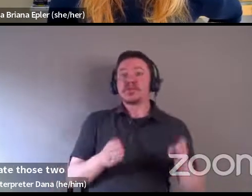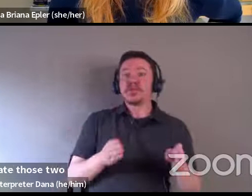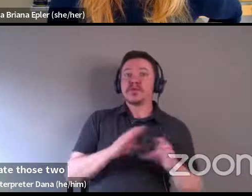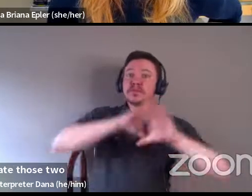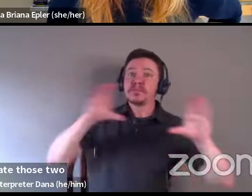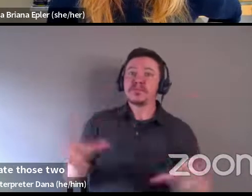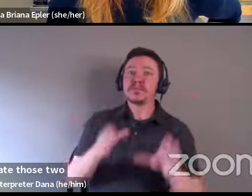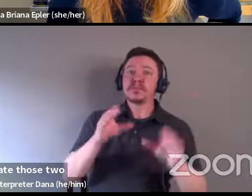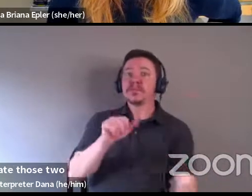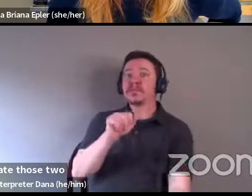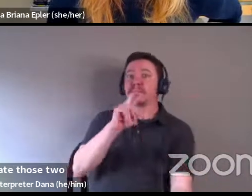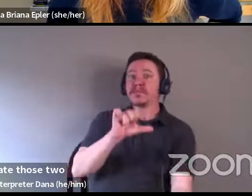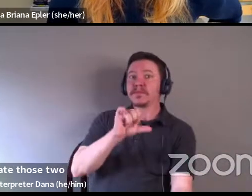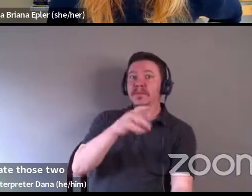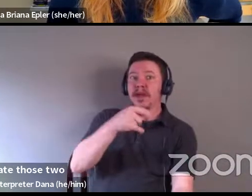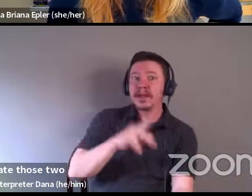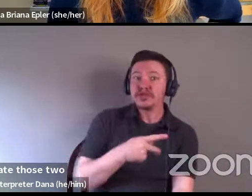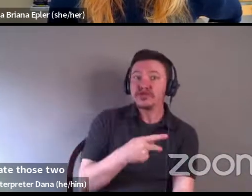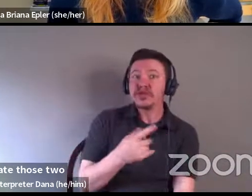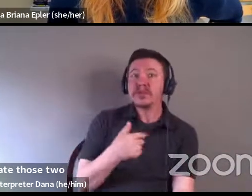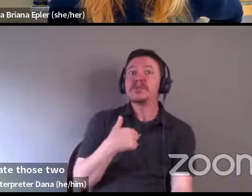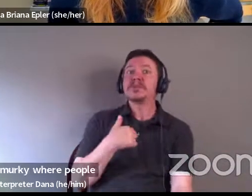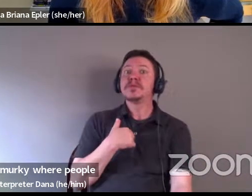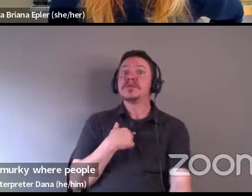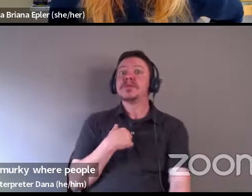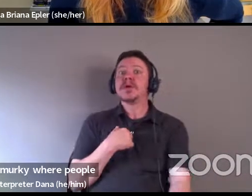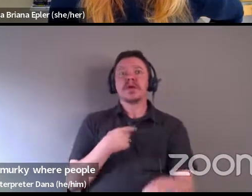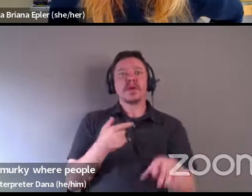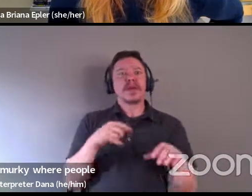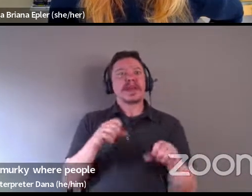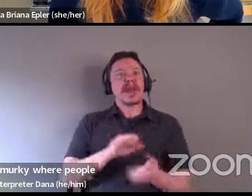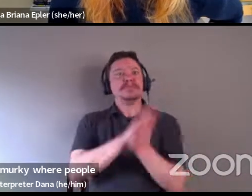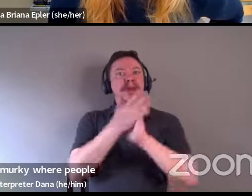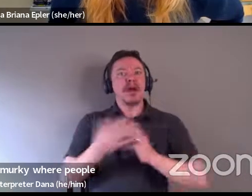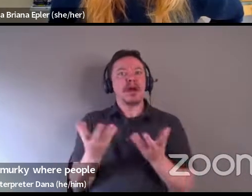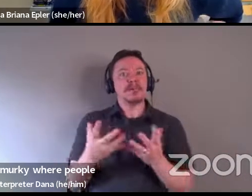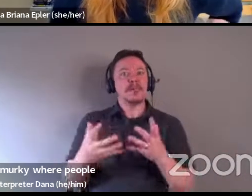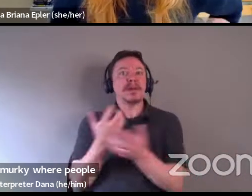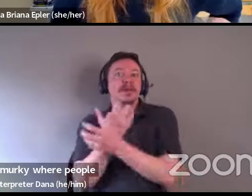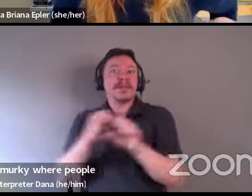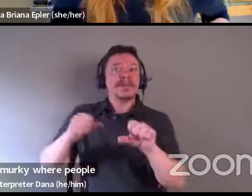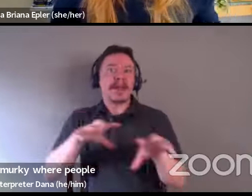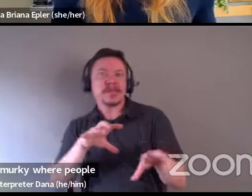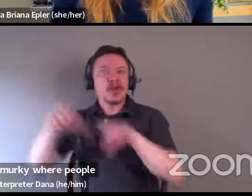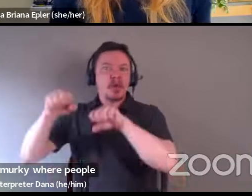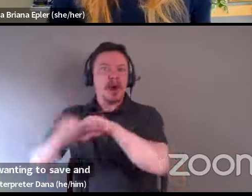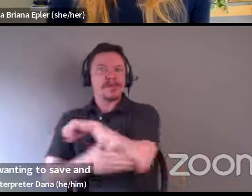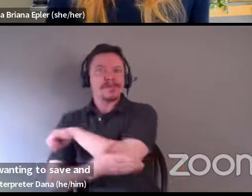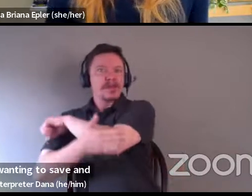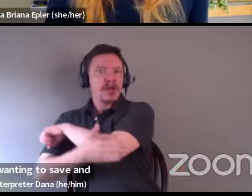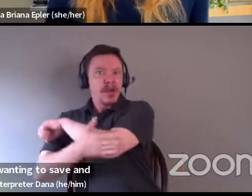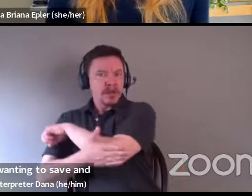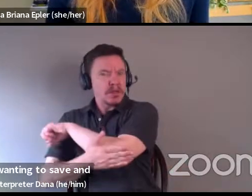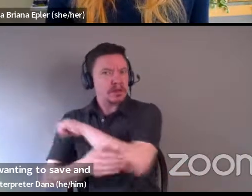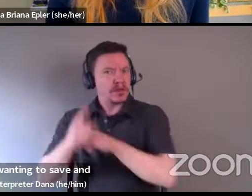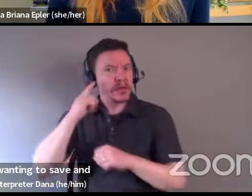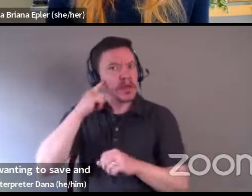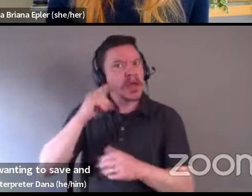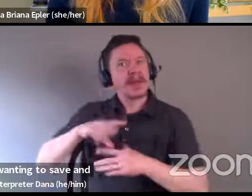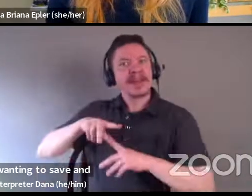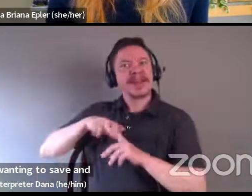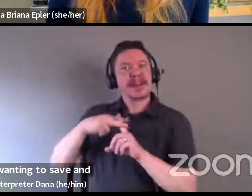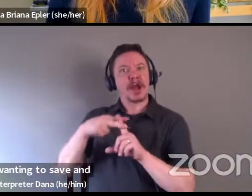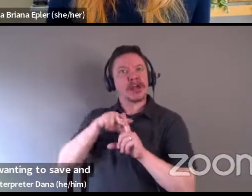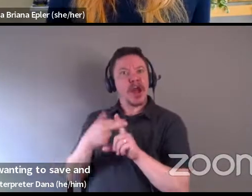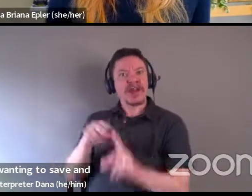through wanting to kind of save and co-opt. And I think a way around that in the context of